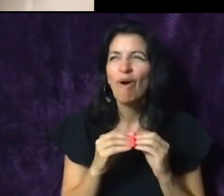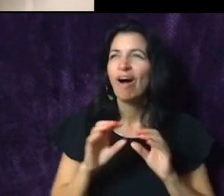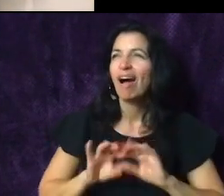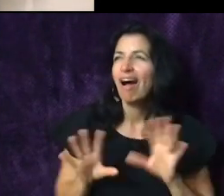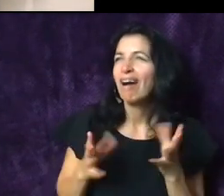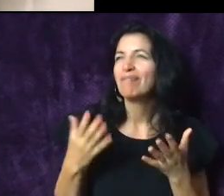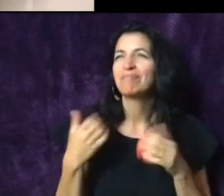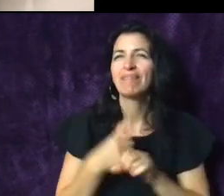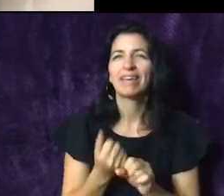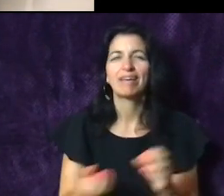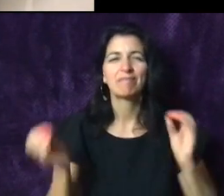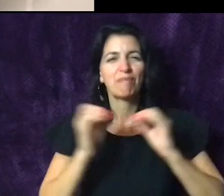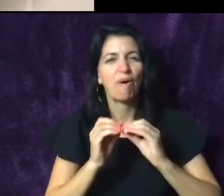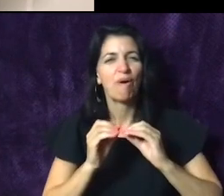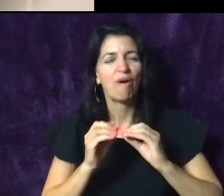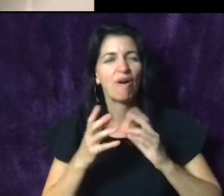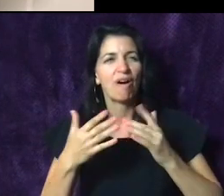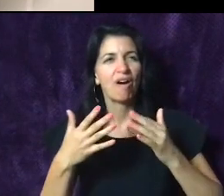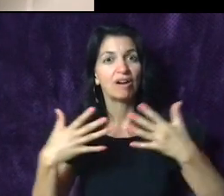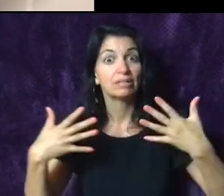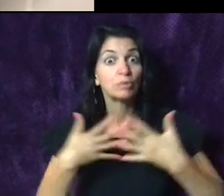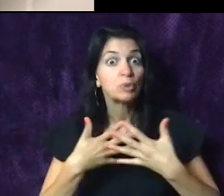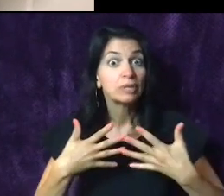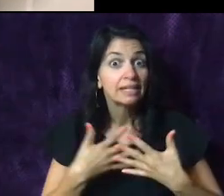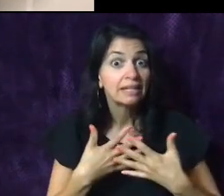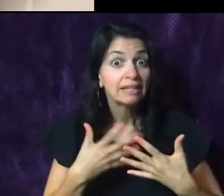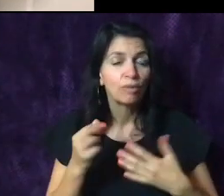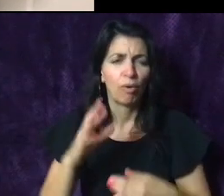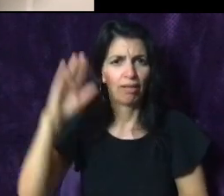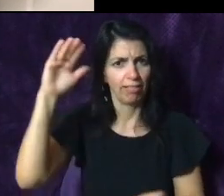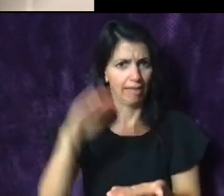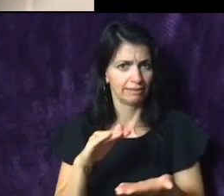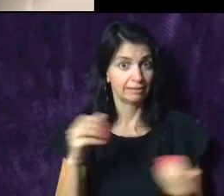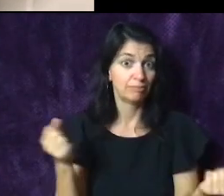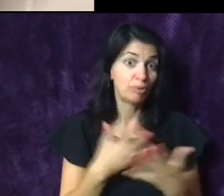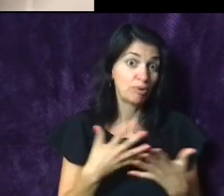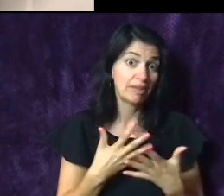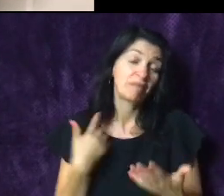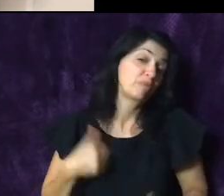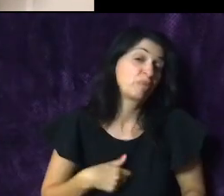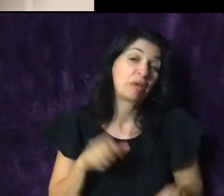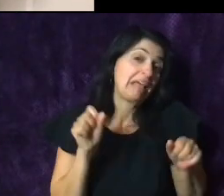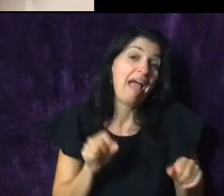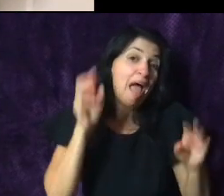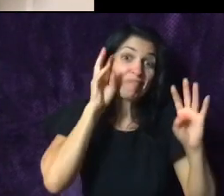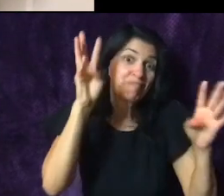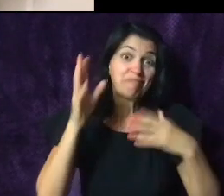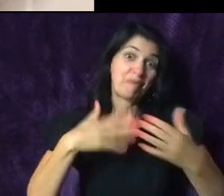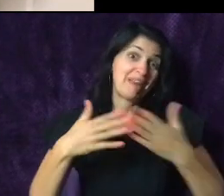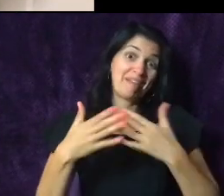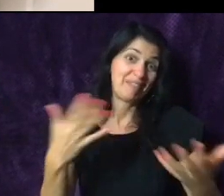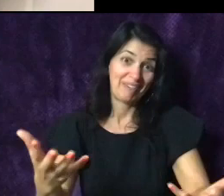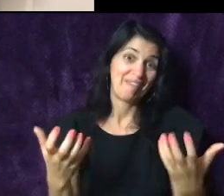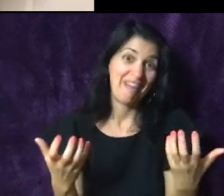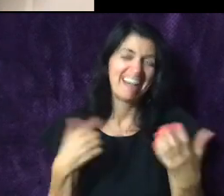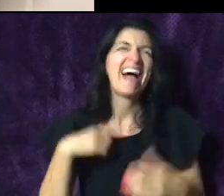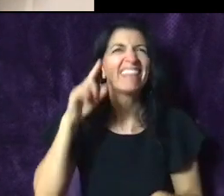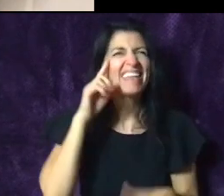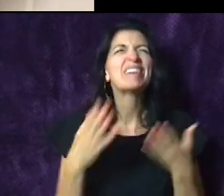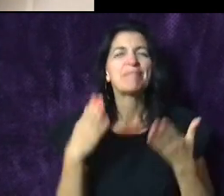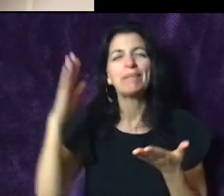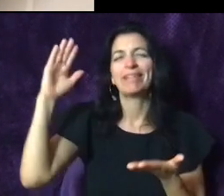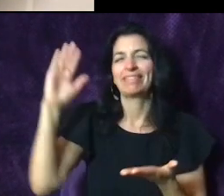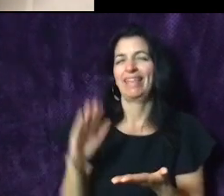little more spooky, less spooky. We can make any decision we want. I think I'm going to try to make it sound a little